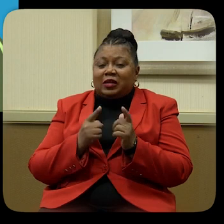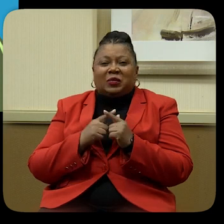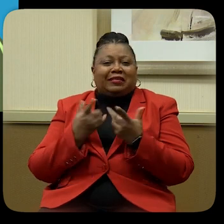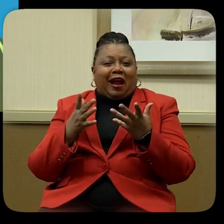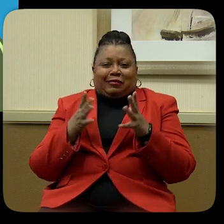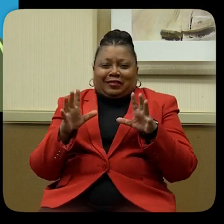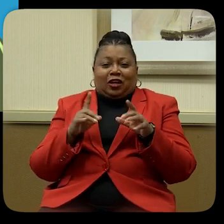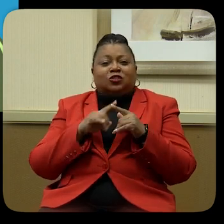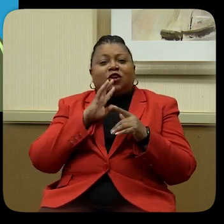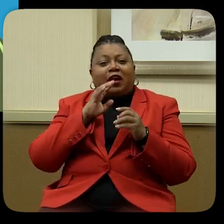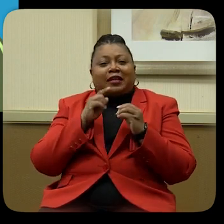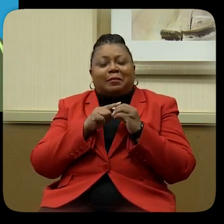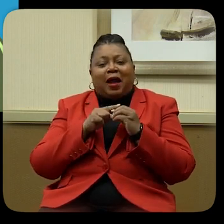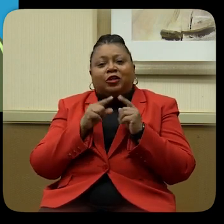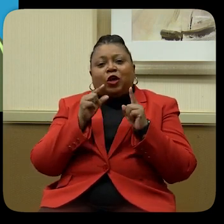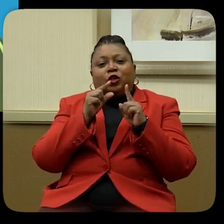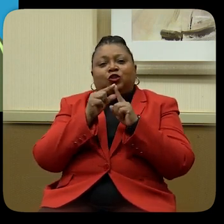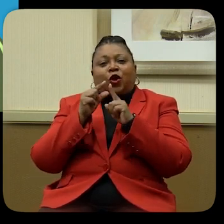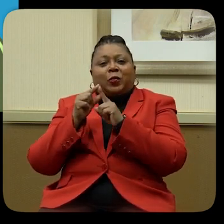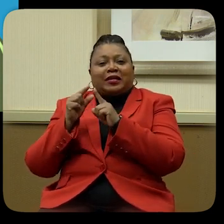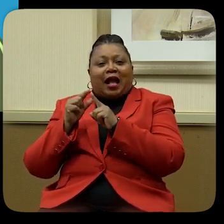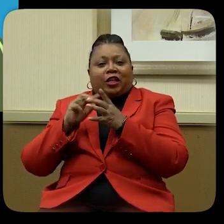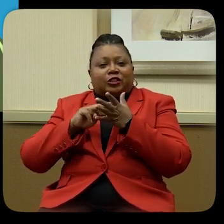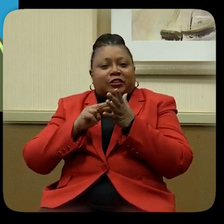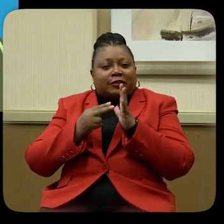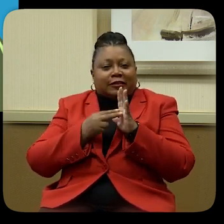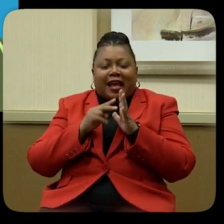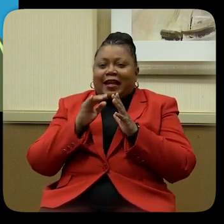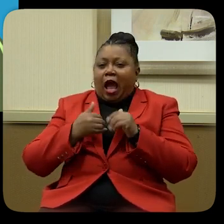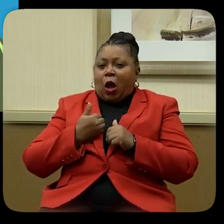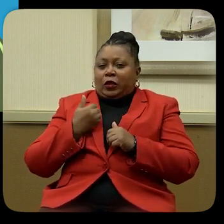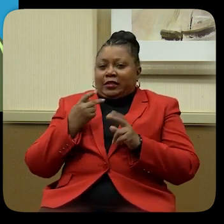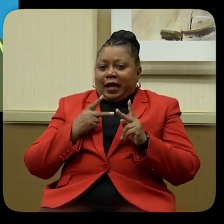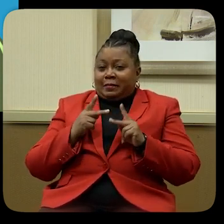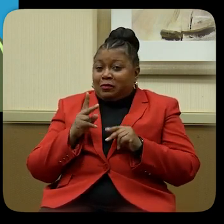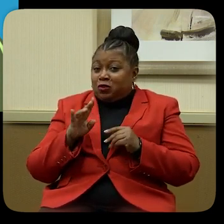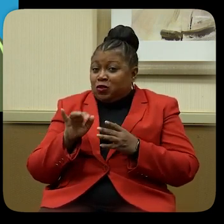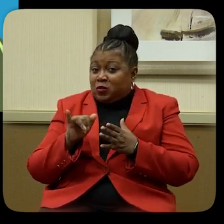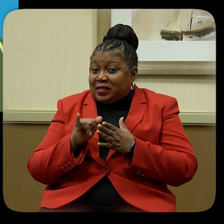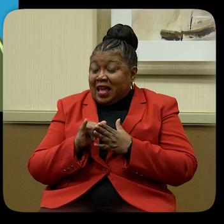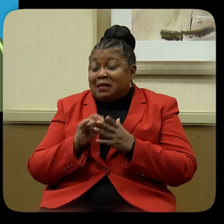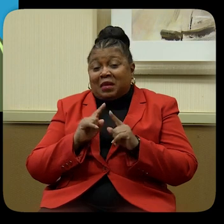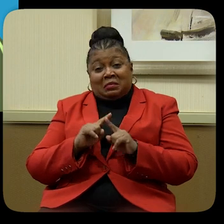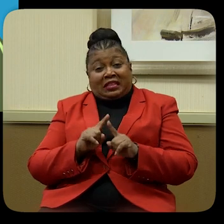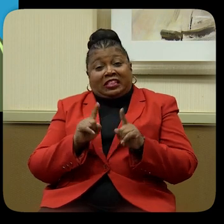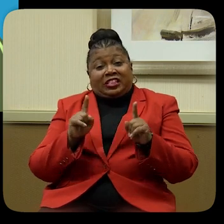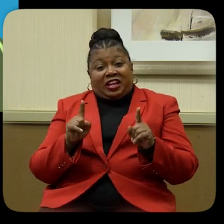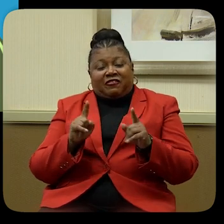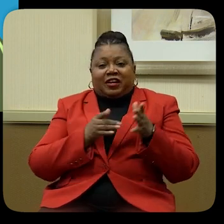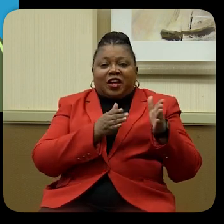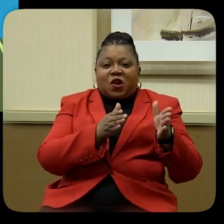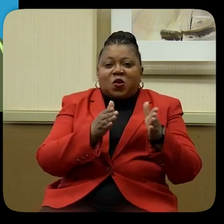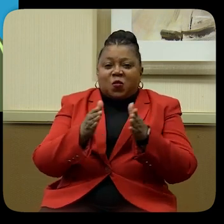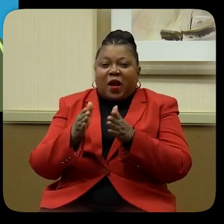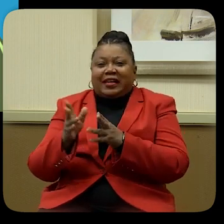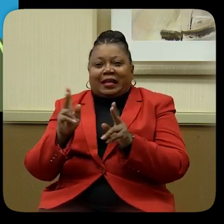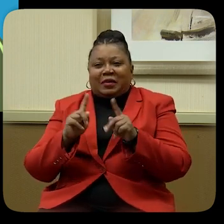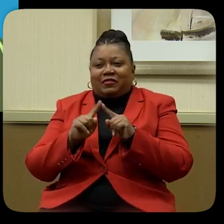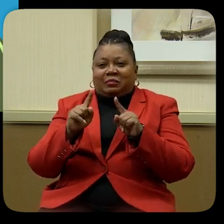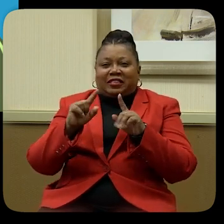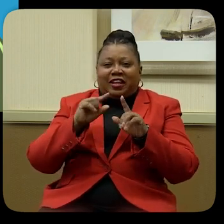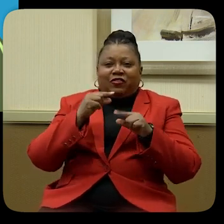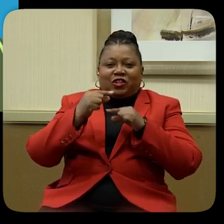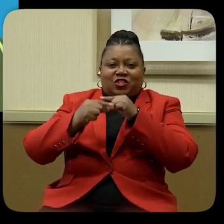already kind of did, is talking about terminology and how young people use that, which may be different in ways that folks from